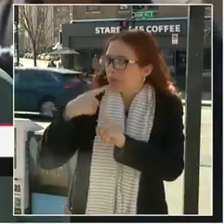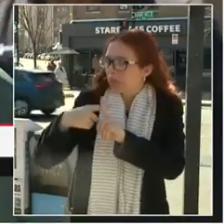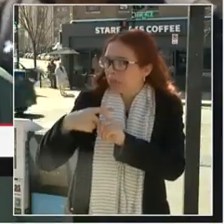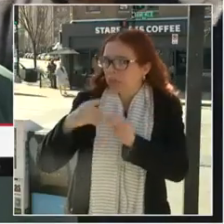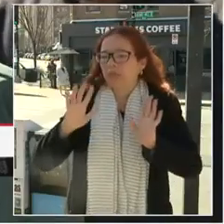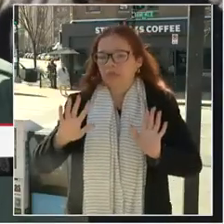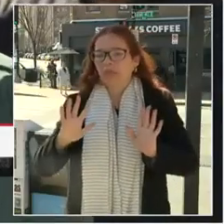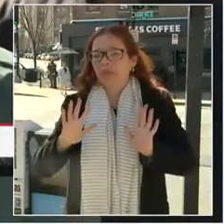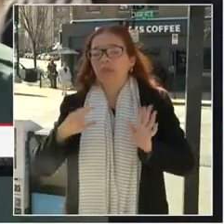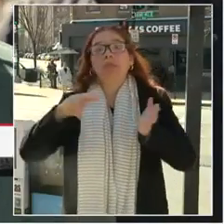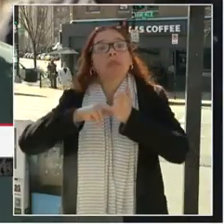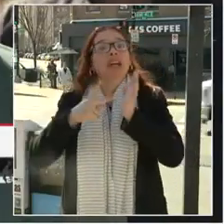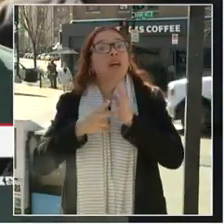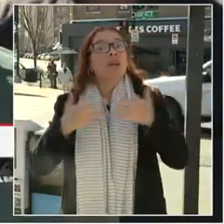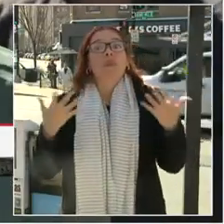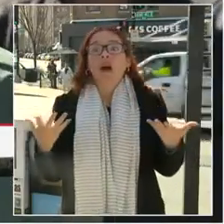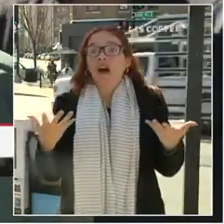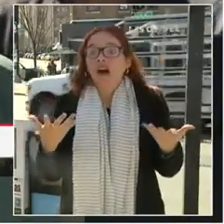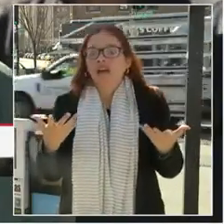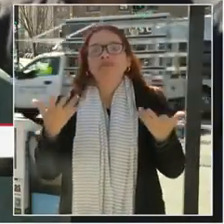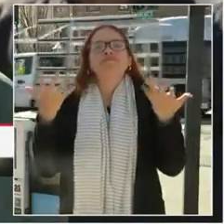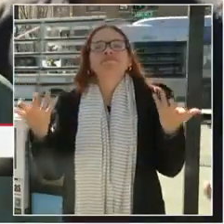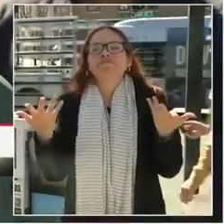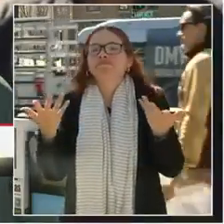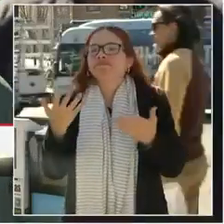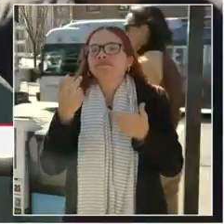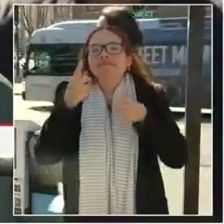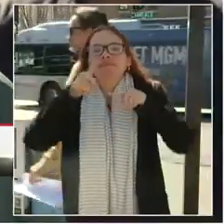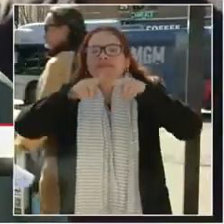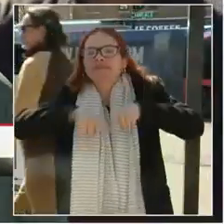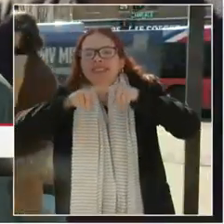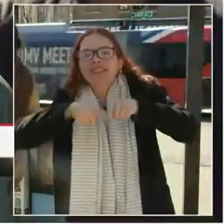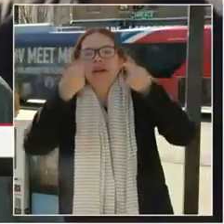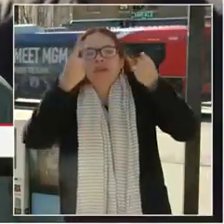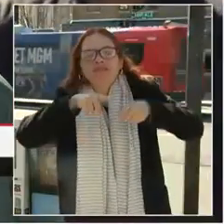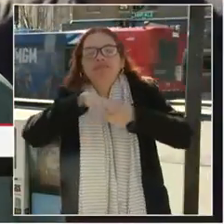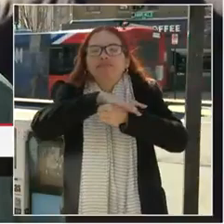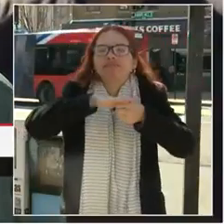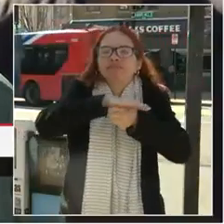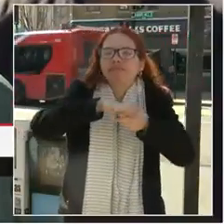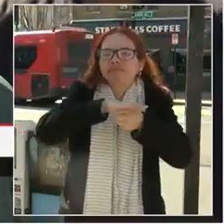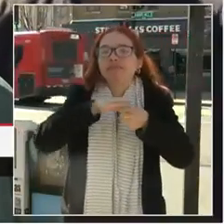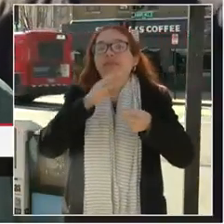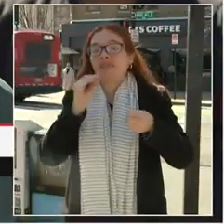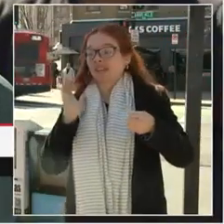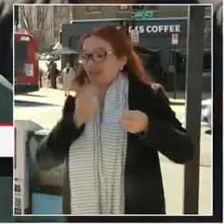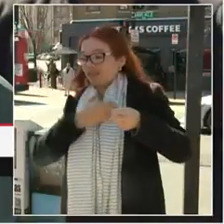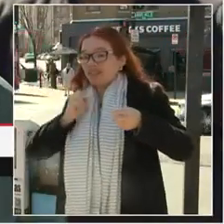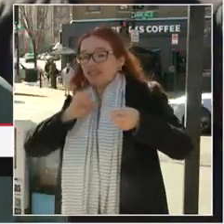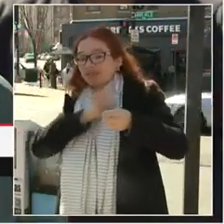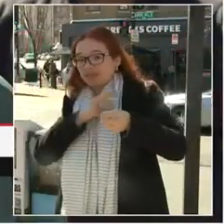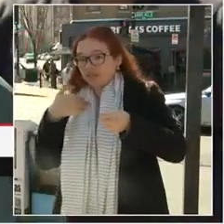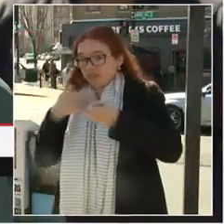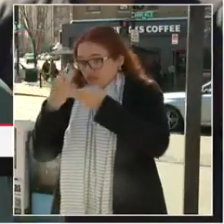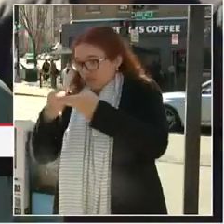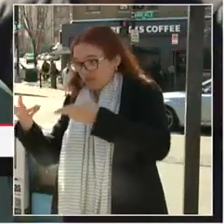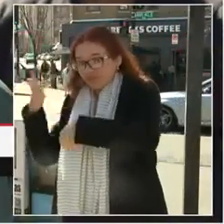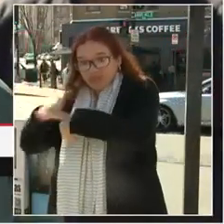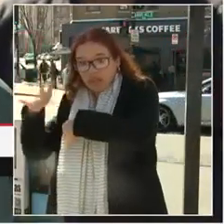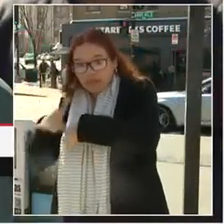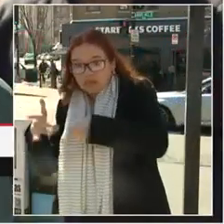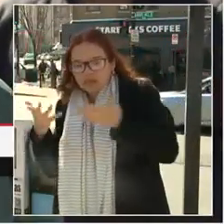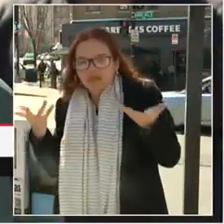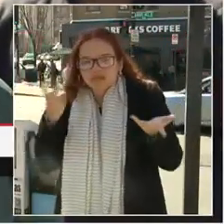is, depending on what's going on in the neighborhood and our staff resources, we will be able